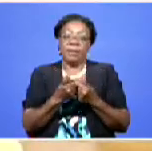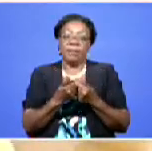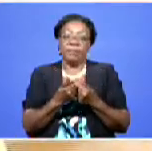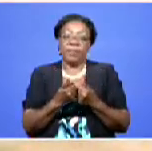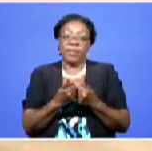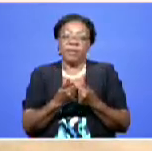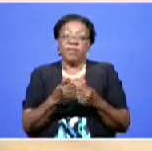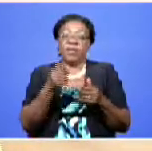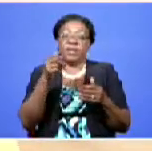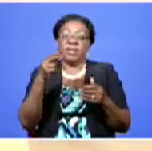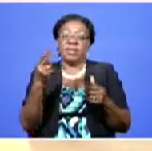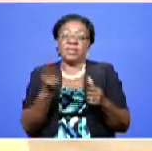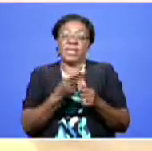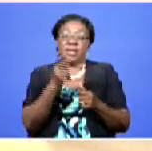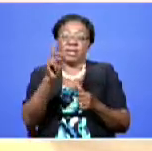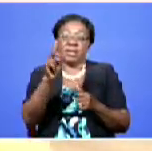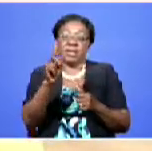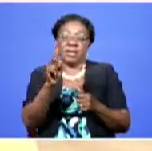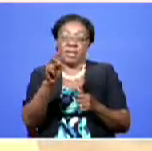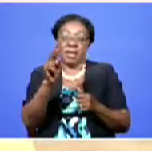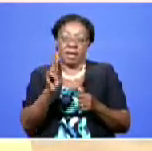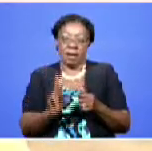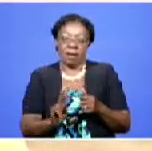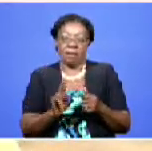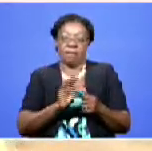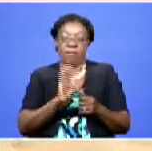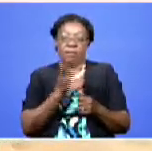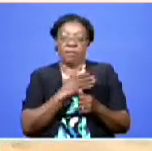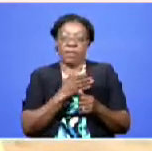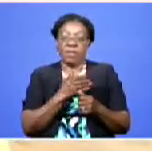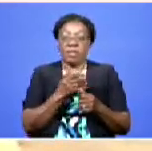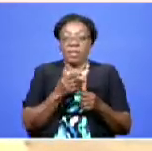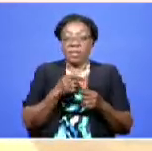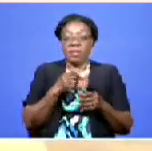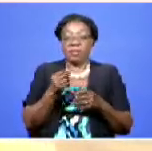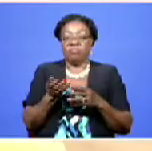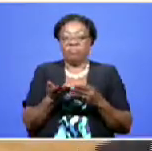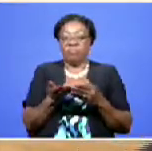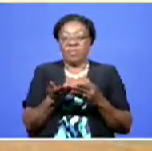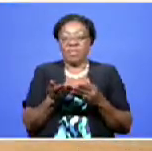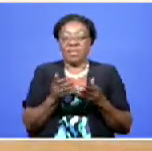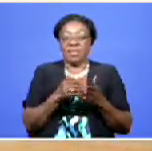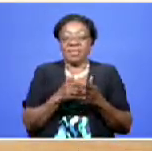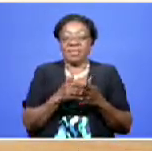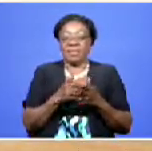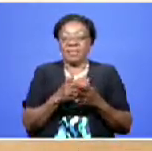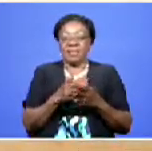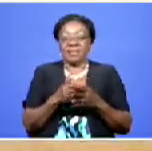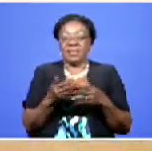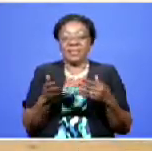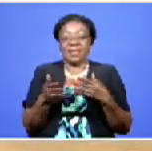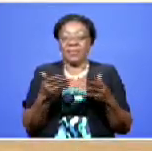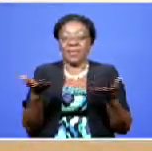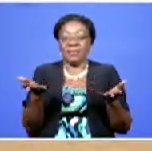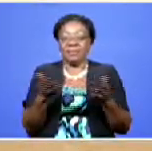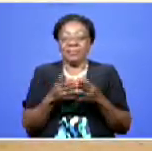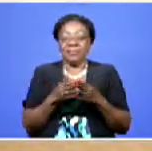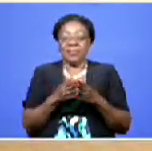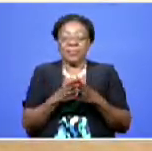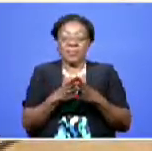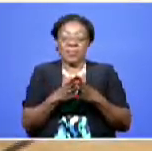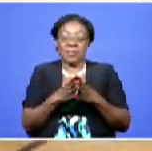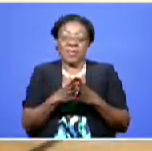in the second half, we just decided to coast throughout the game. And it actually brought the game back